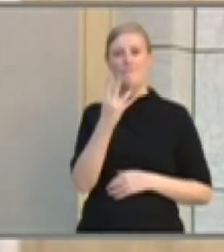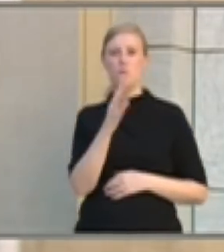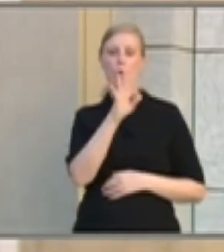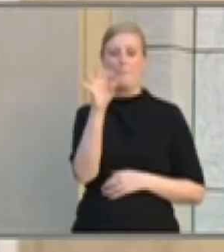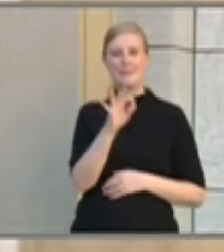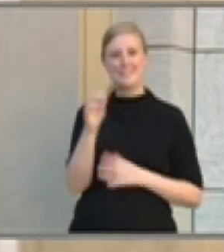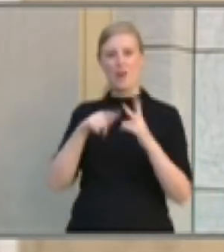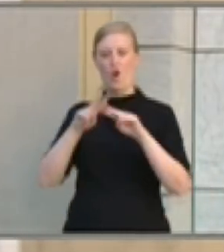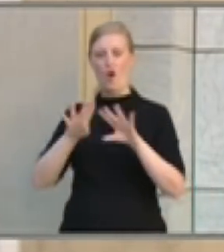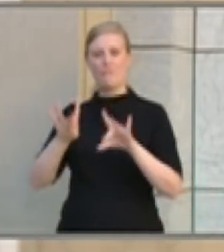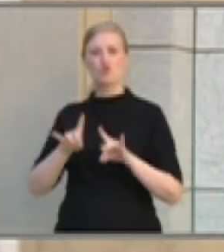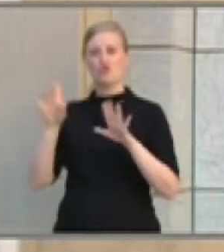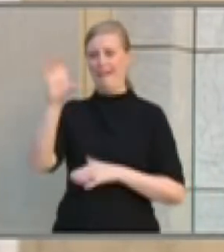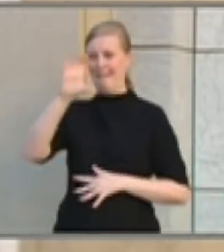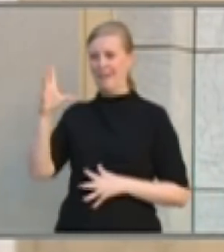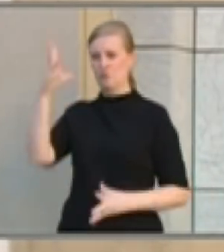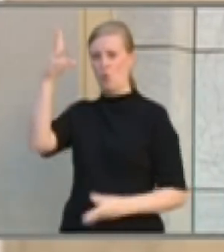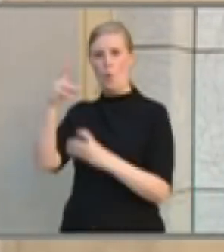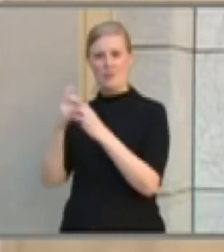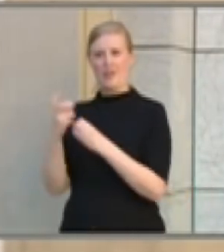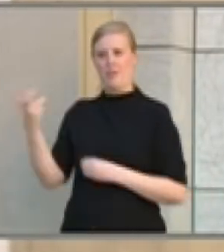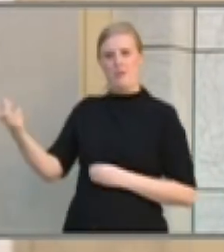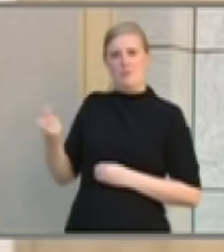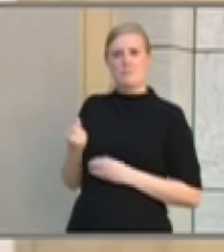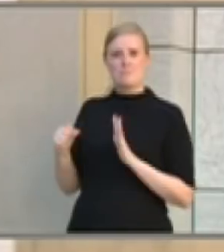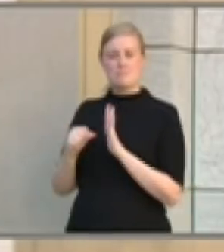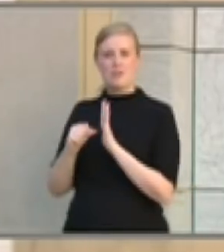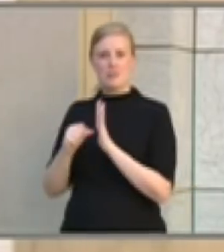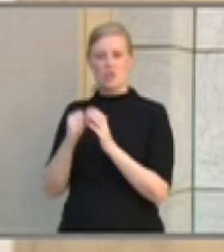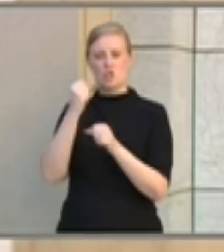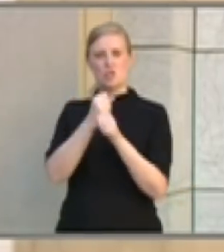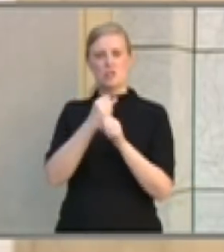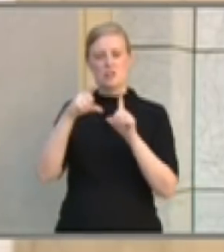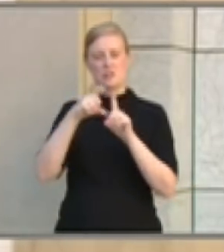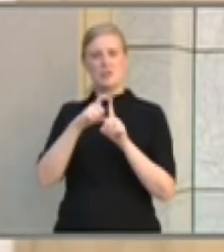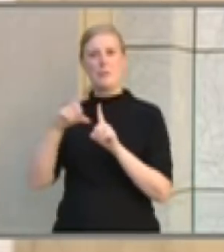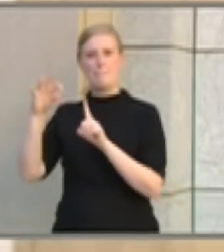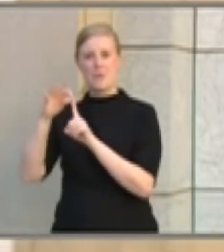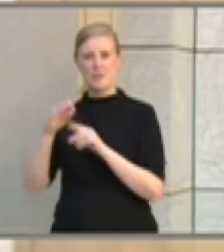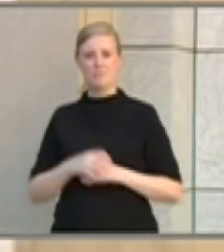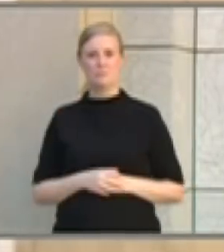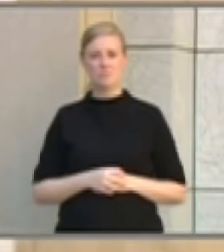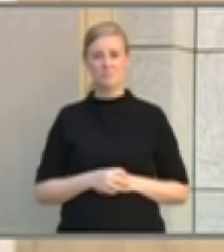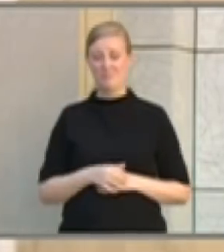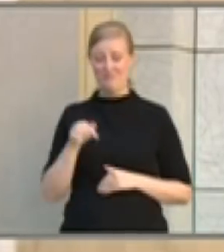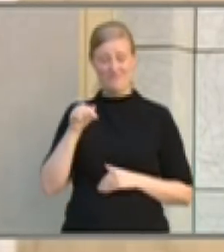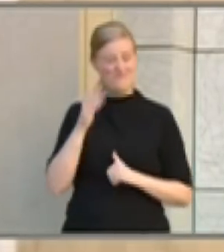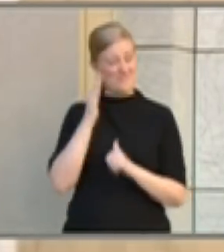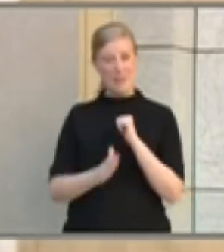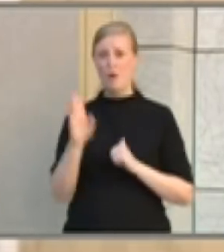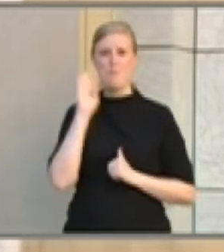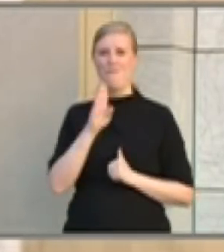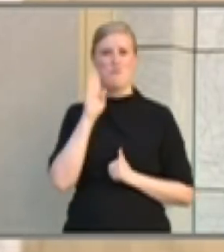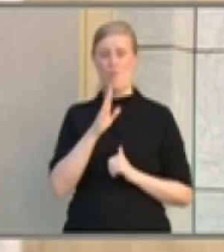This unprecedented level of support reflects the unprecedented moment that we are in. And the